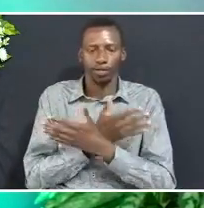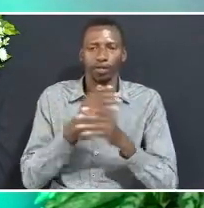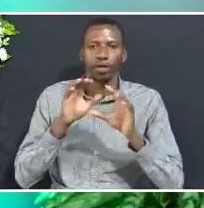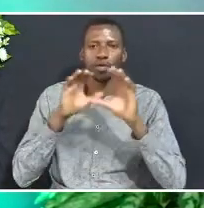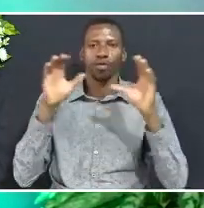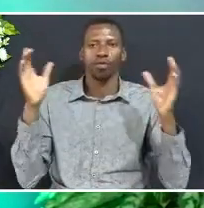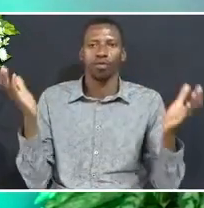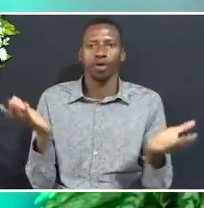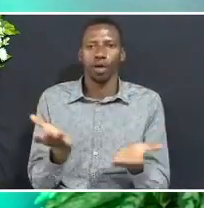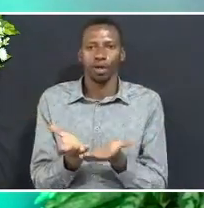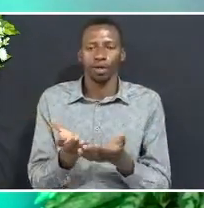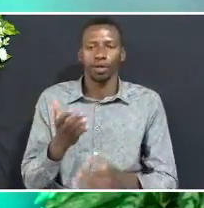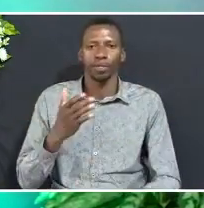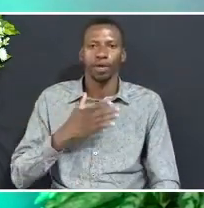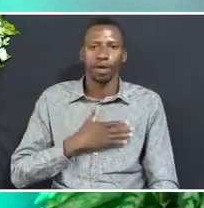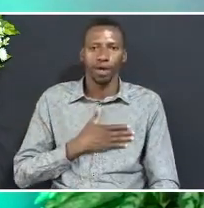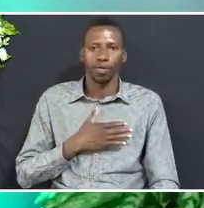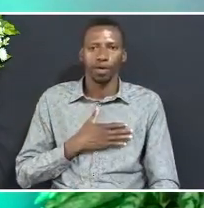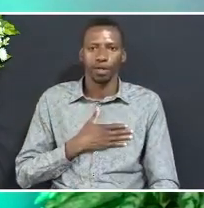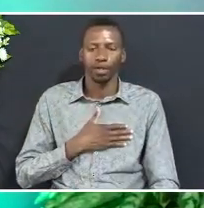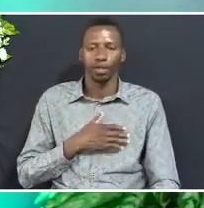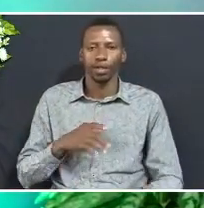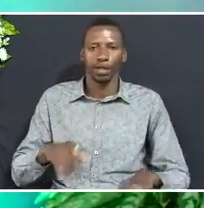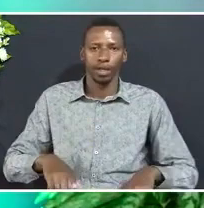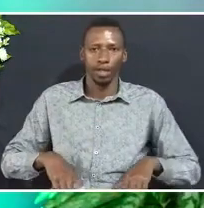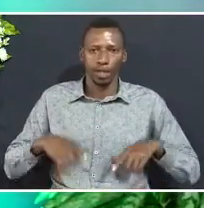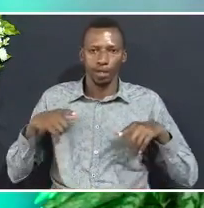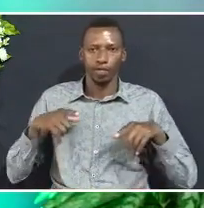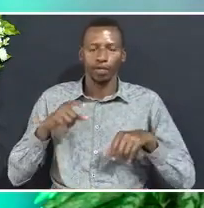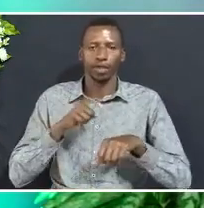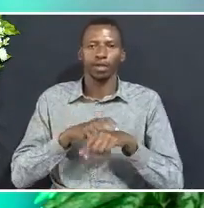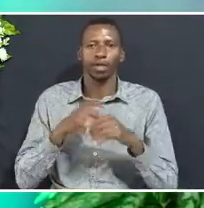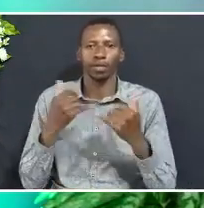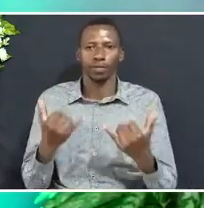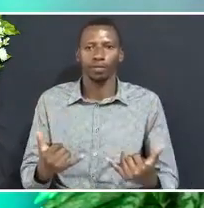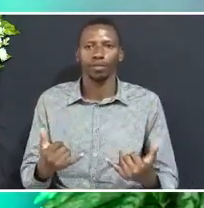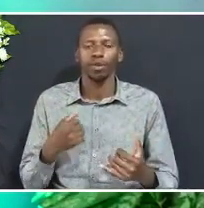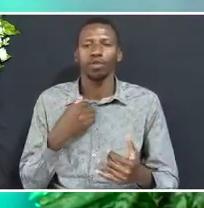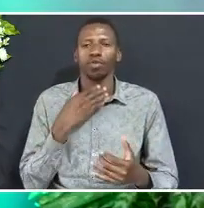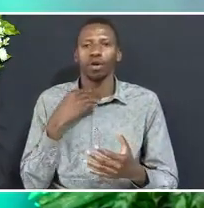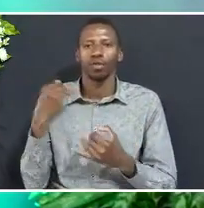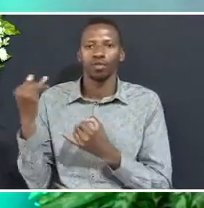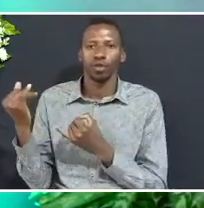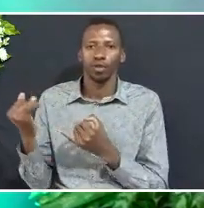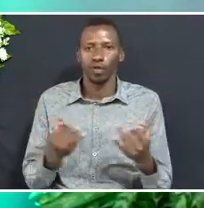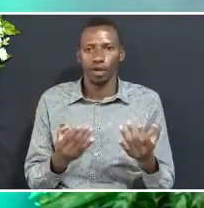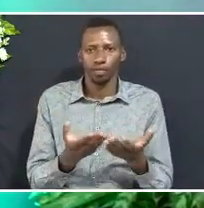world of ours that we live in this time. I want to invite you